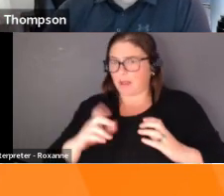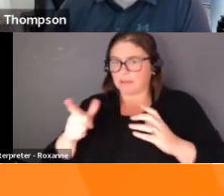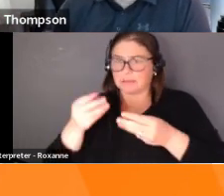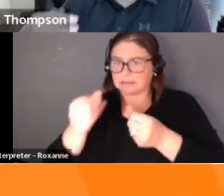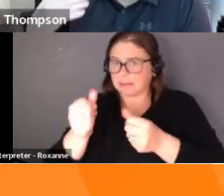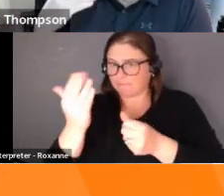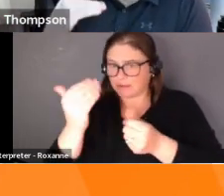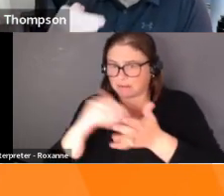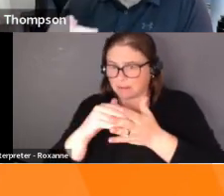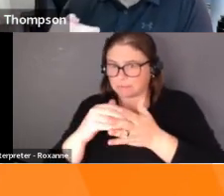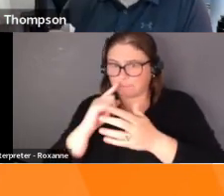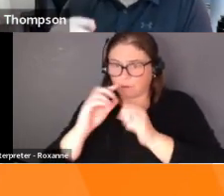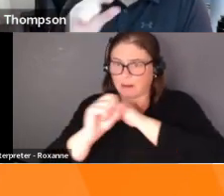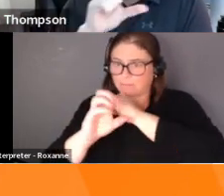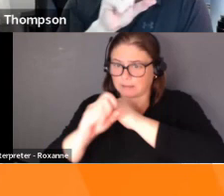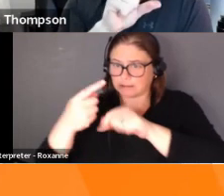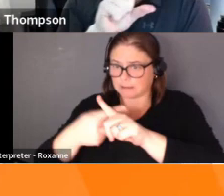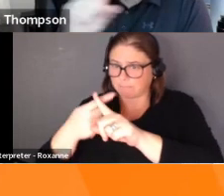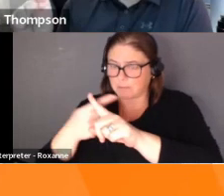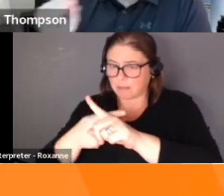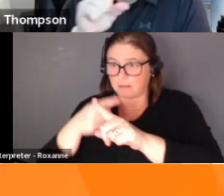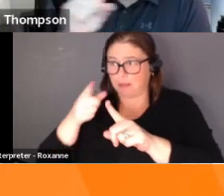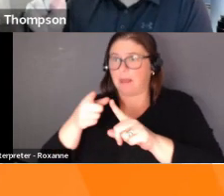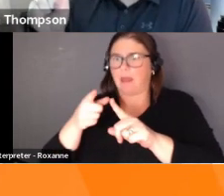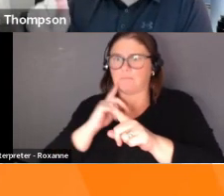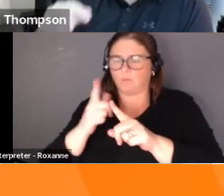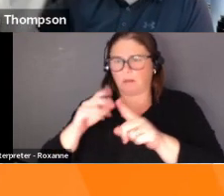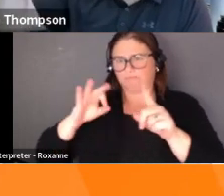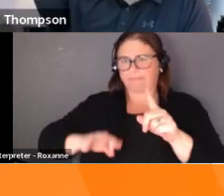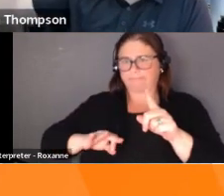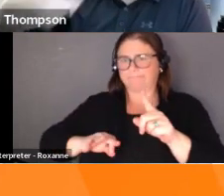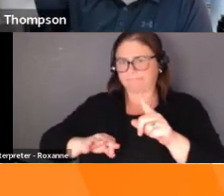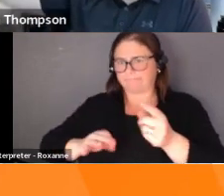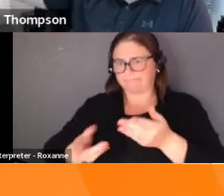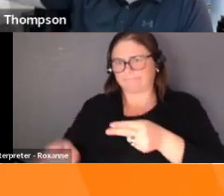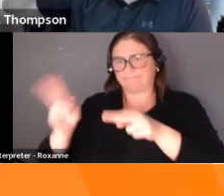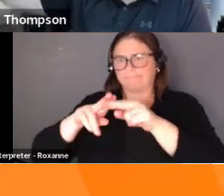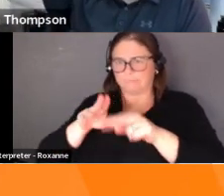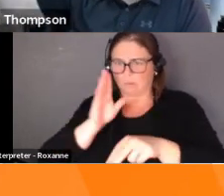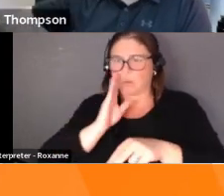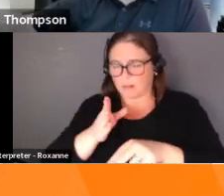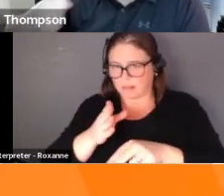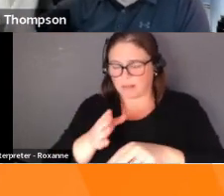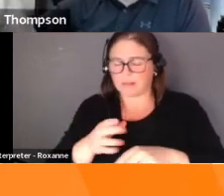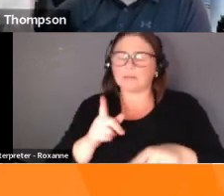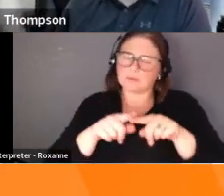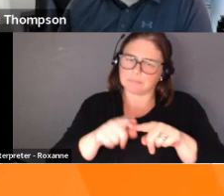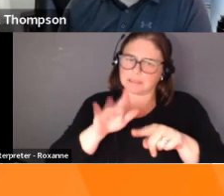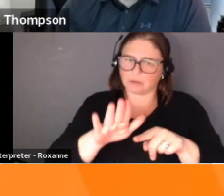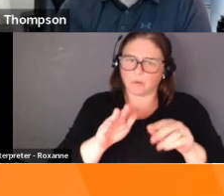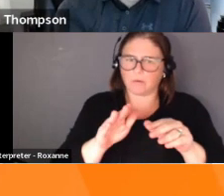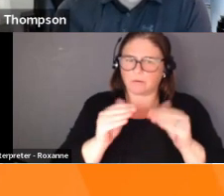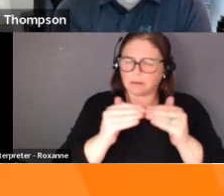that. And so we do want to start with the small dollar bets and then start to scale that up when we've dialed